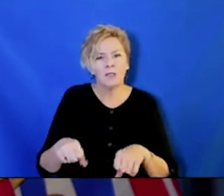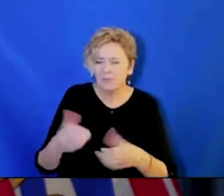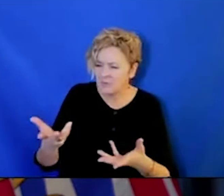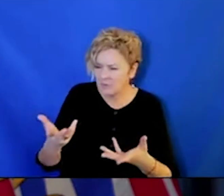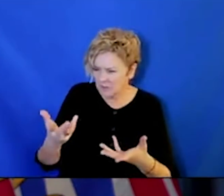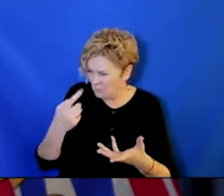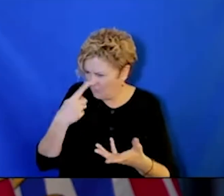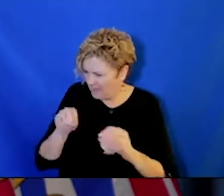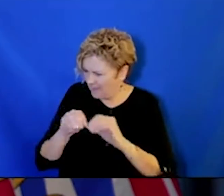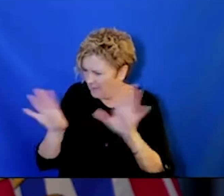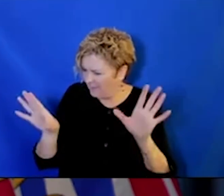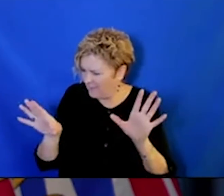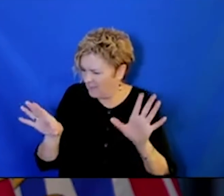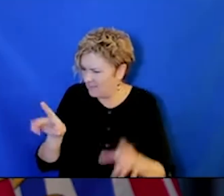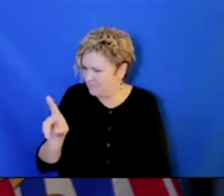different circumstances?